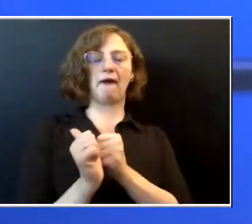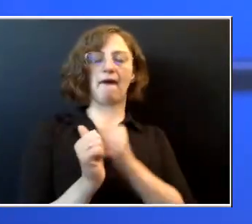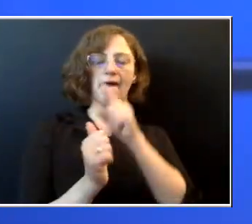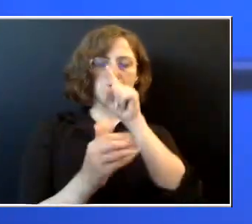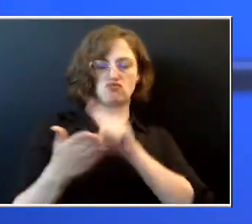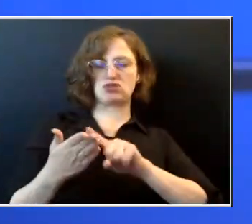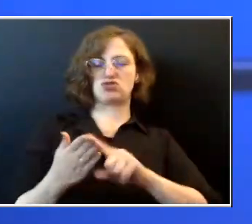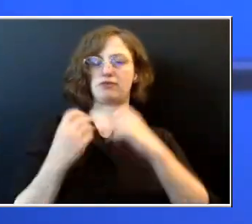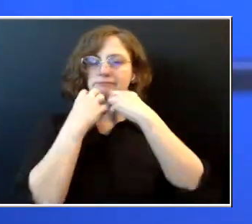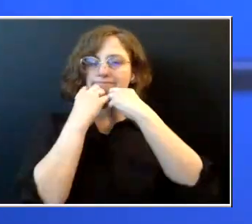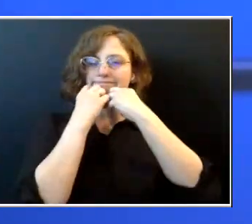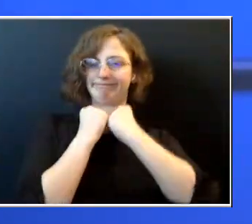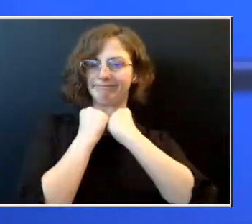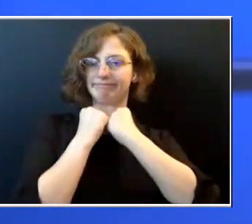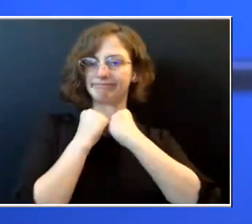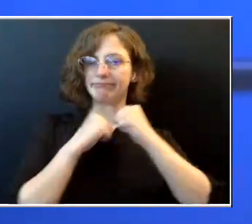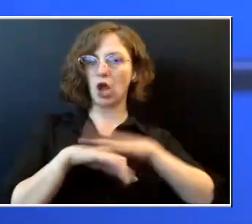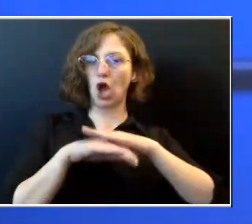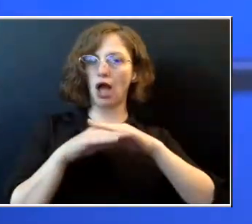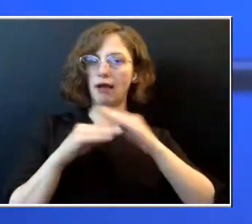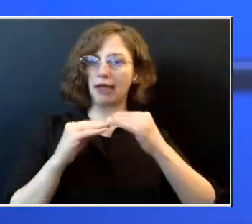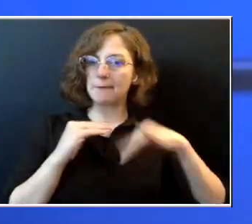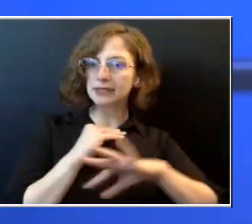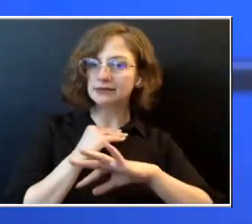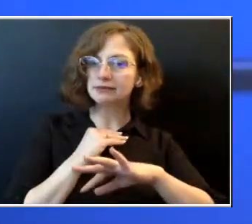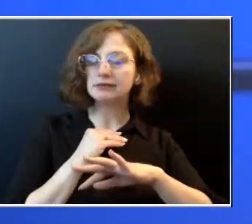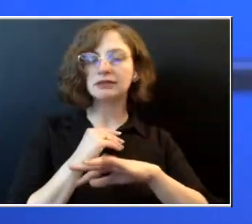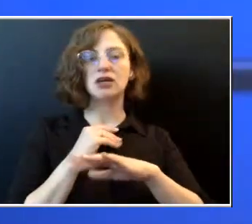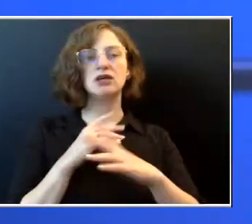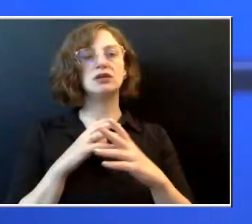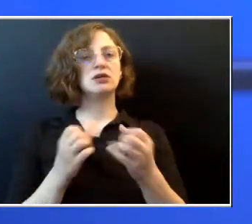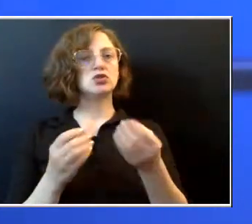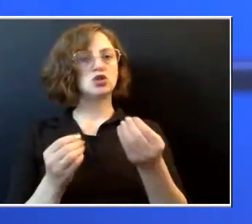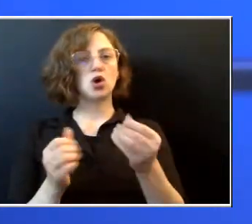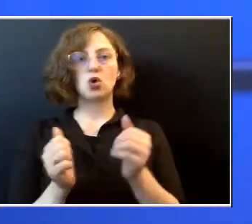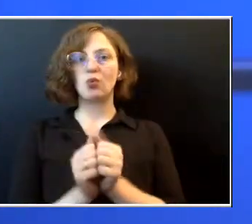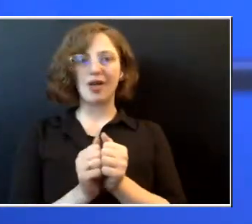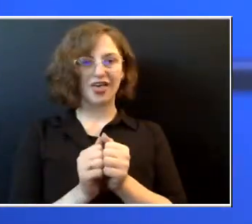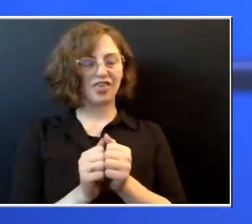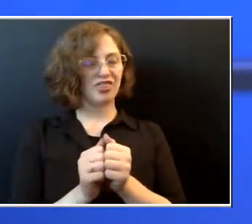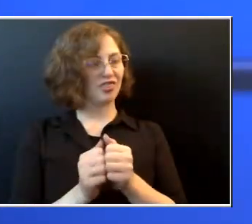pillars getting funded and aligning dollars with